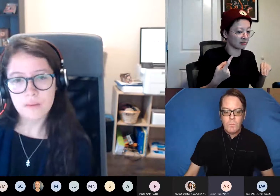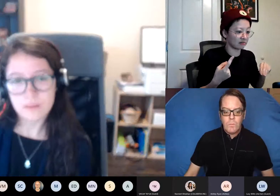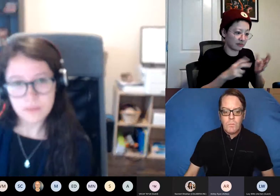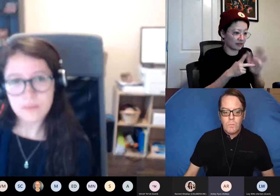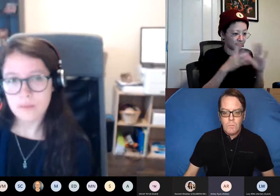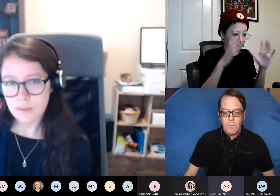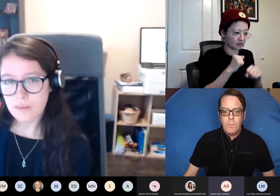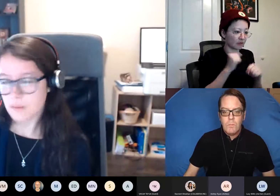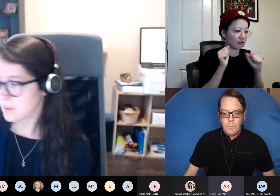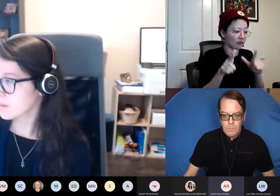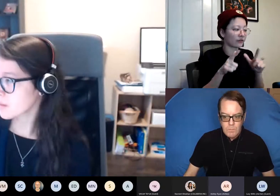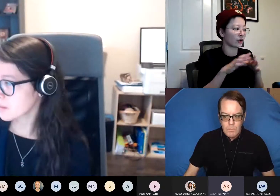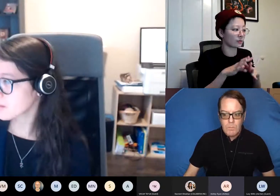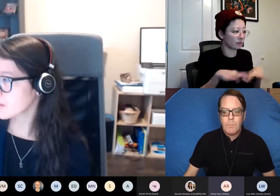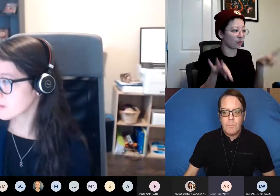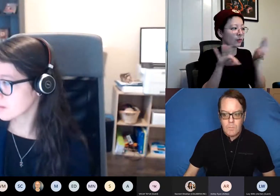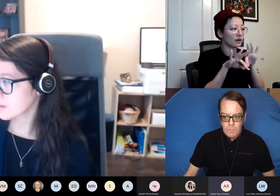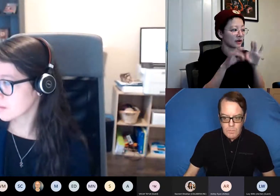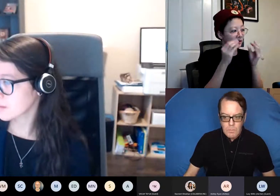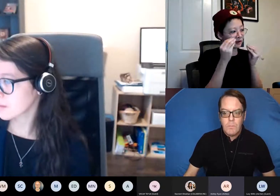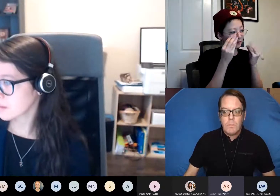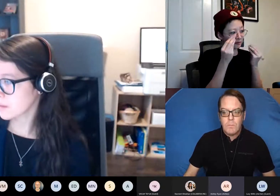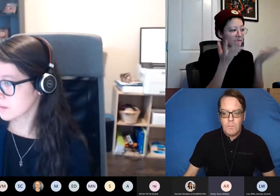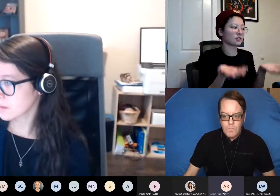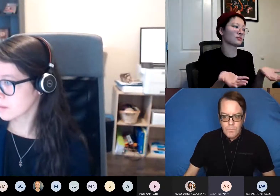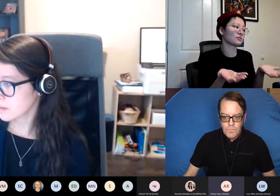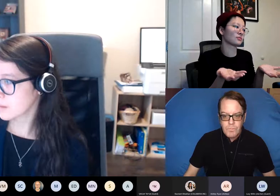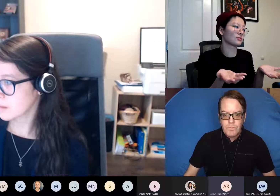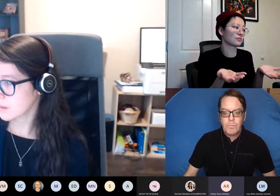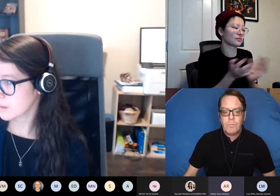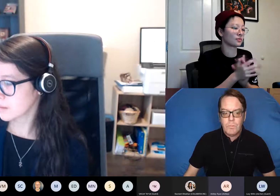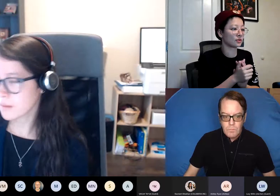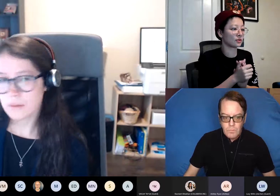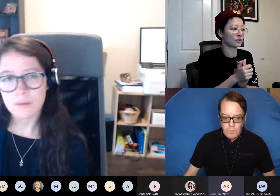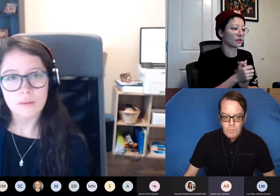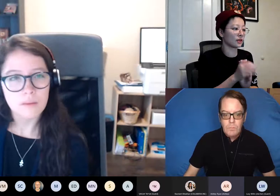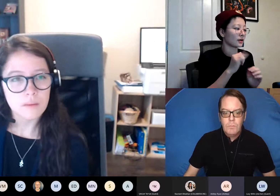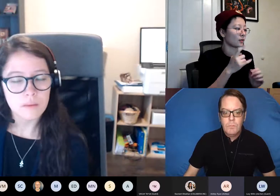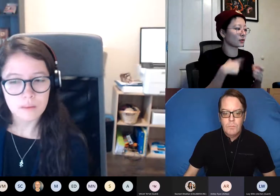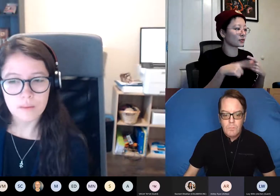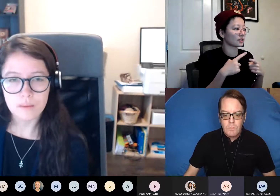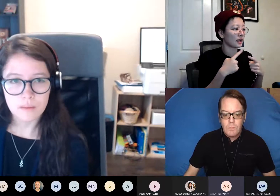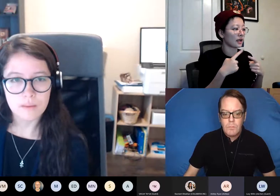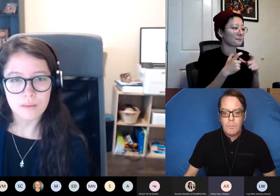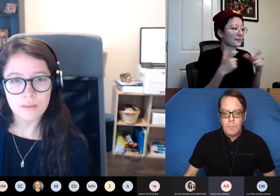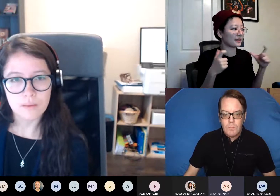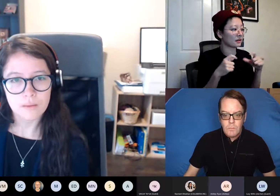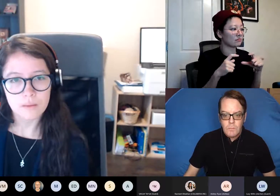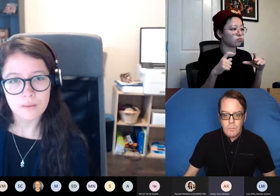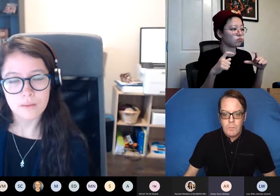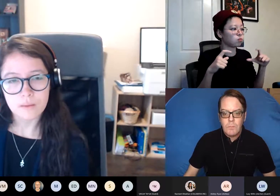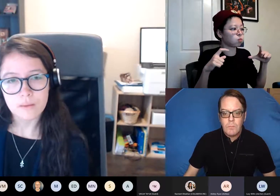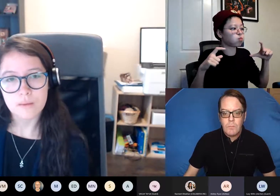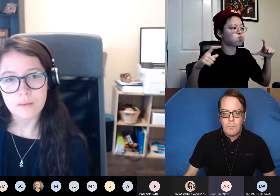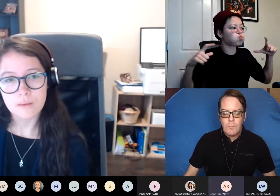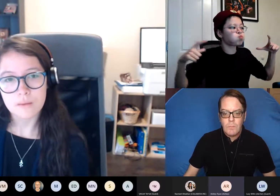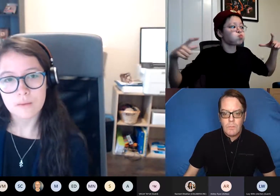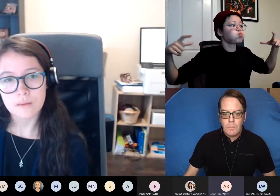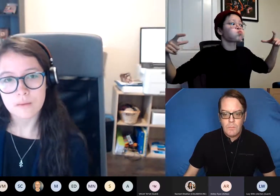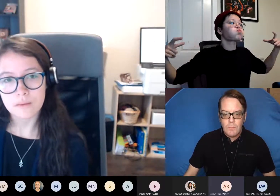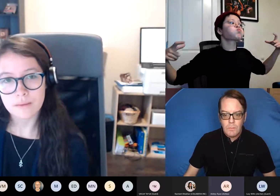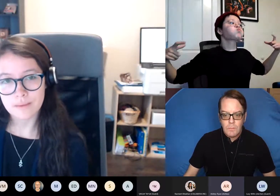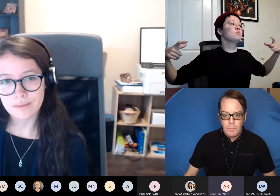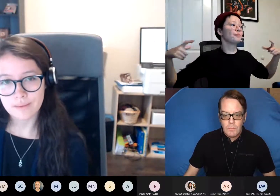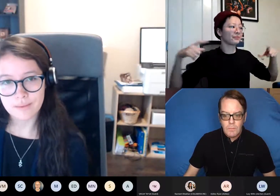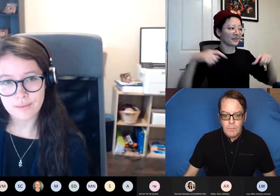in understanding what all American Sign Language consists of. There's a lot of important information that's conveyed not only through